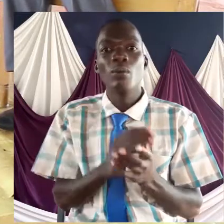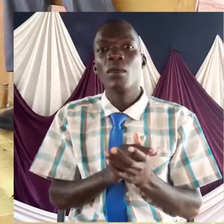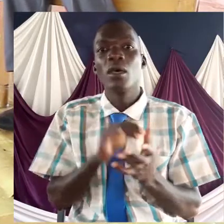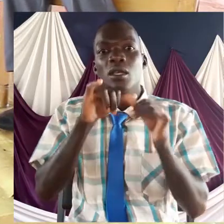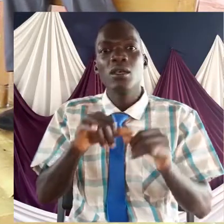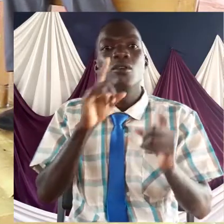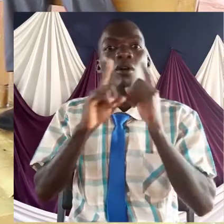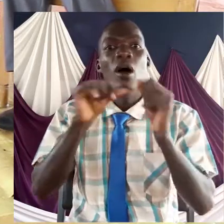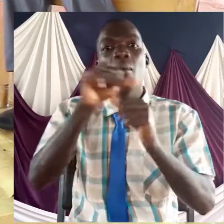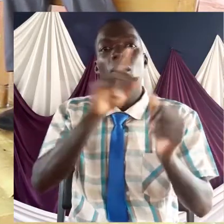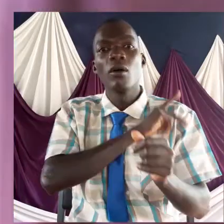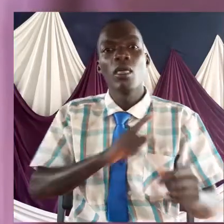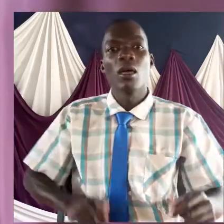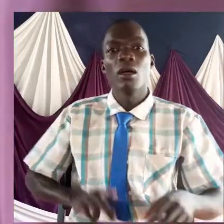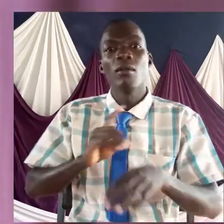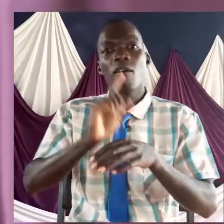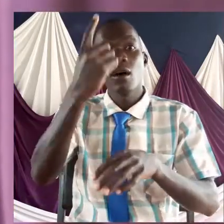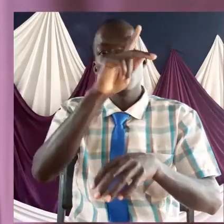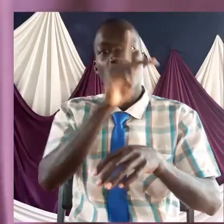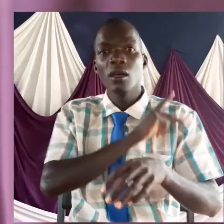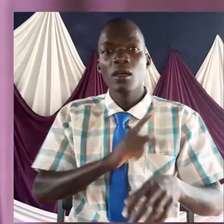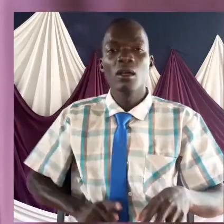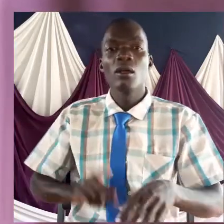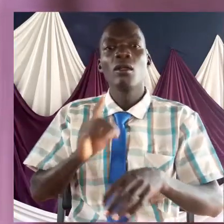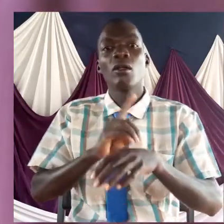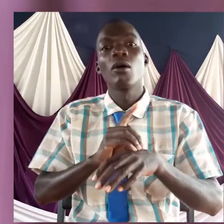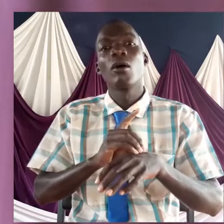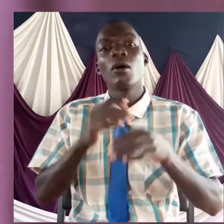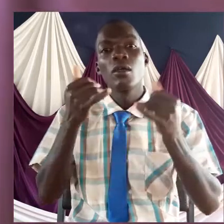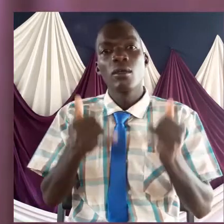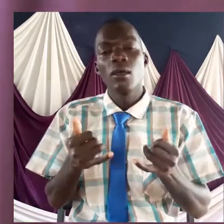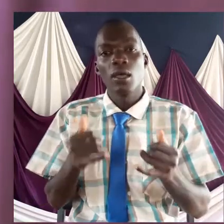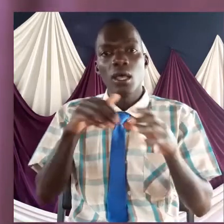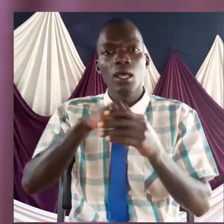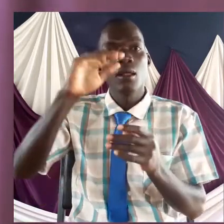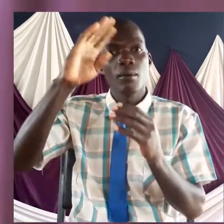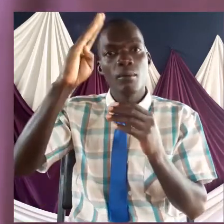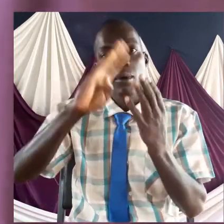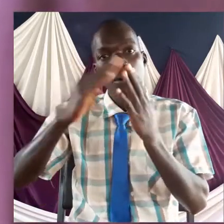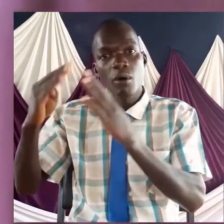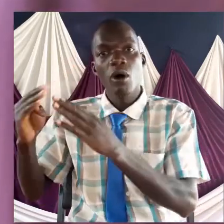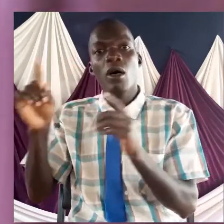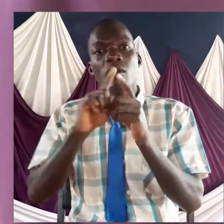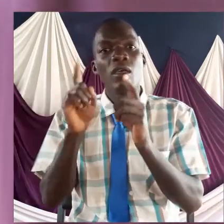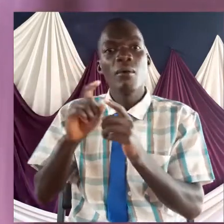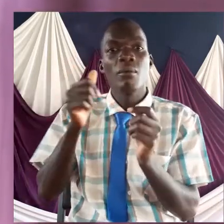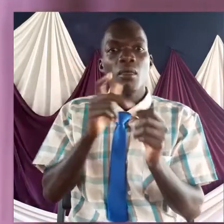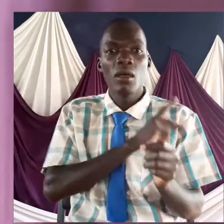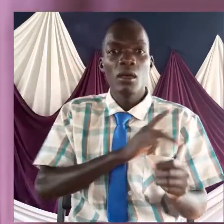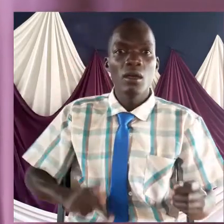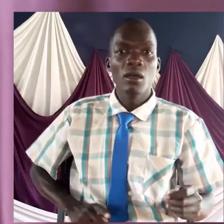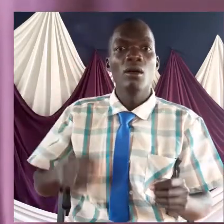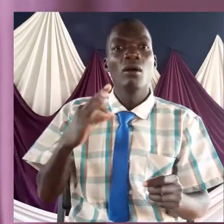about the kingdoms. Yes. The first kingdom that came into existence, that is Babylon, followed by the kingdom